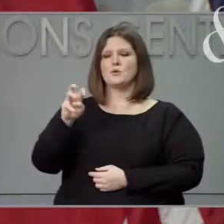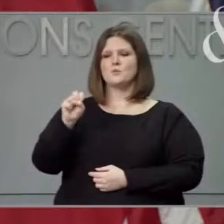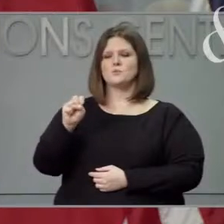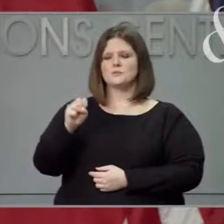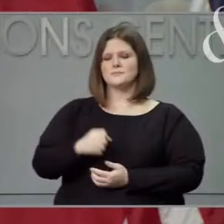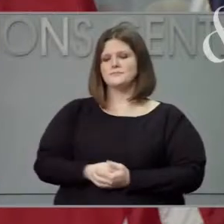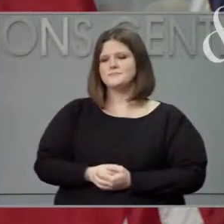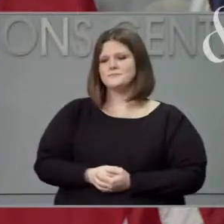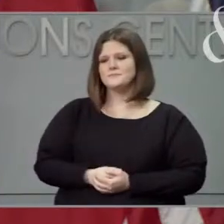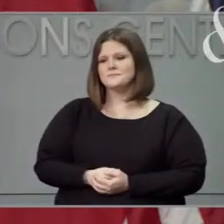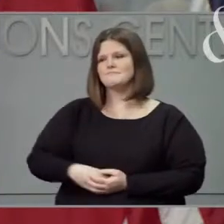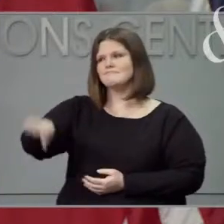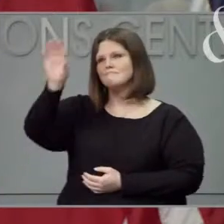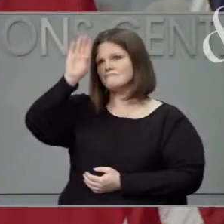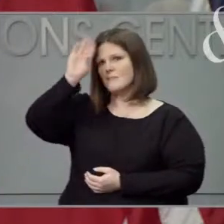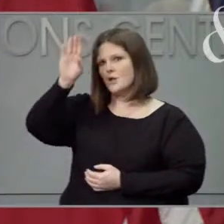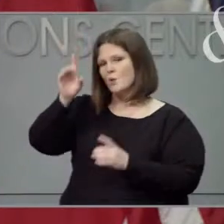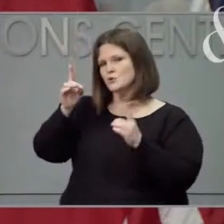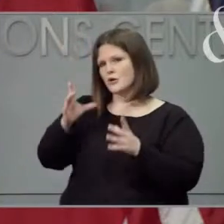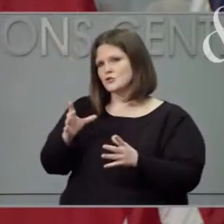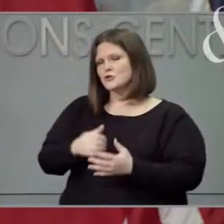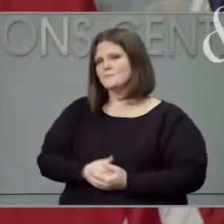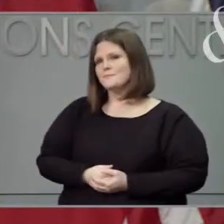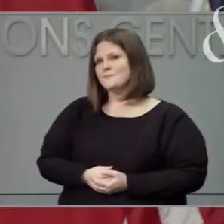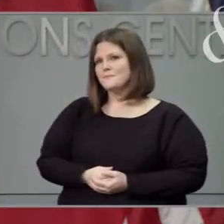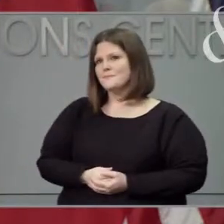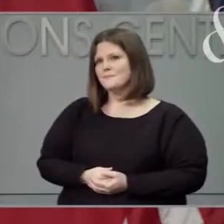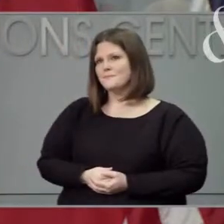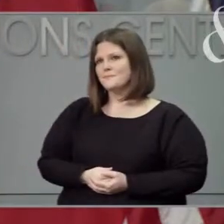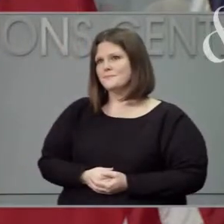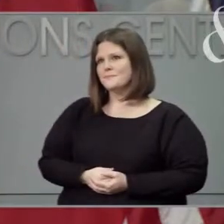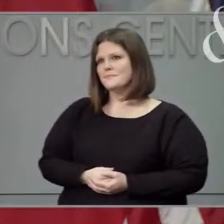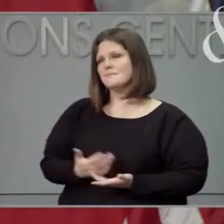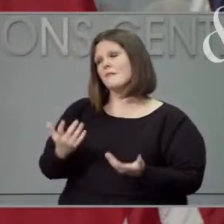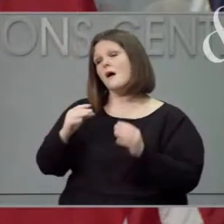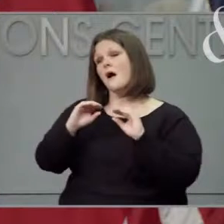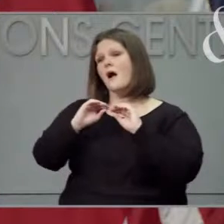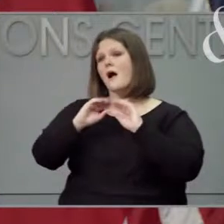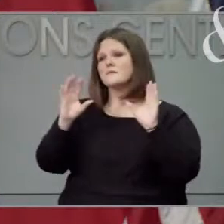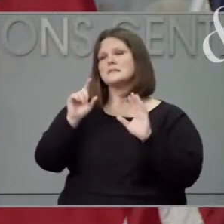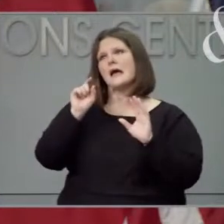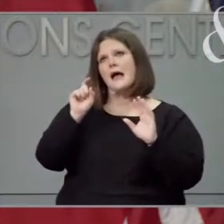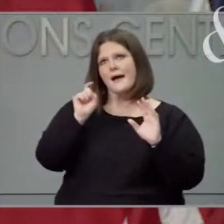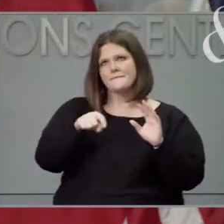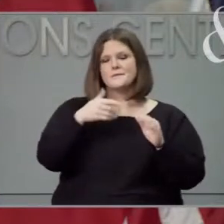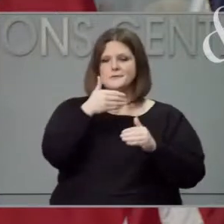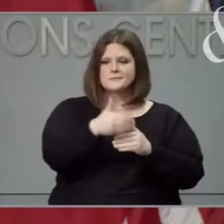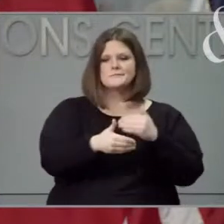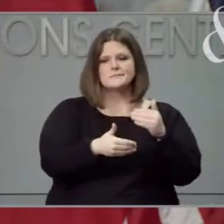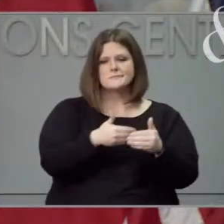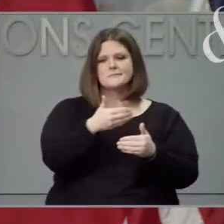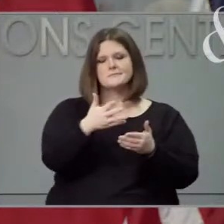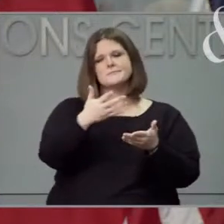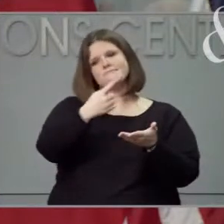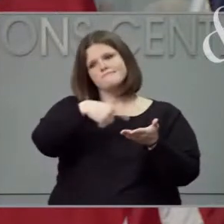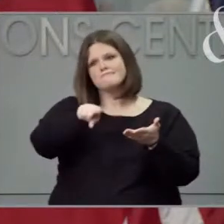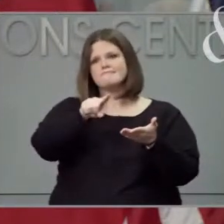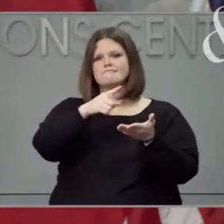Good afternoon, Director. We've got obviously several steps we got to go through here over the next